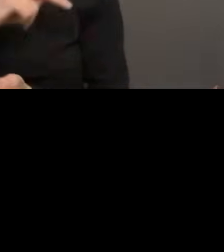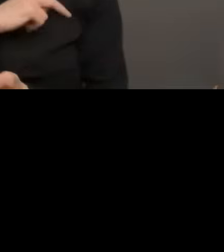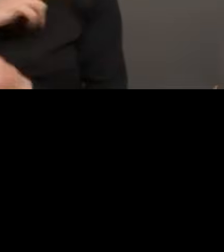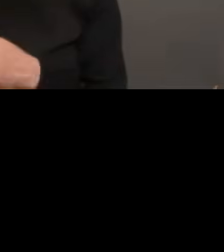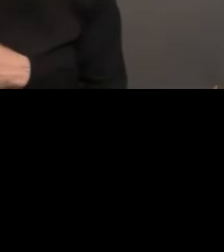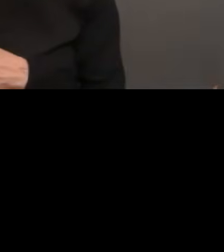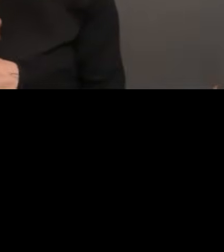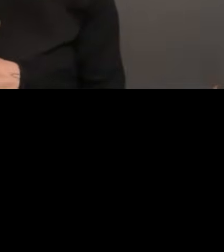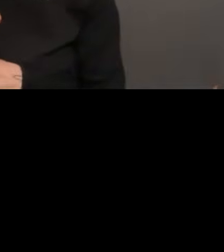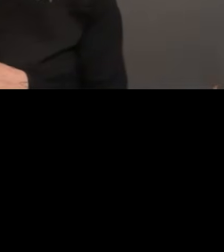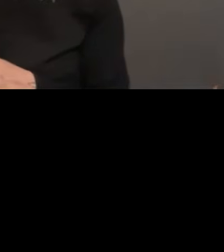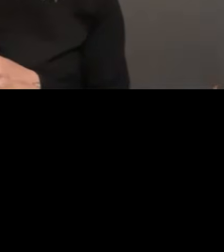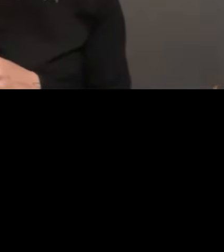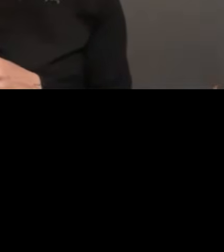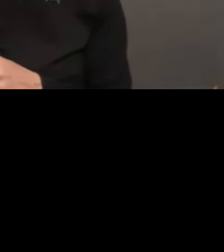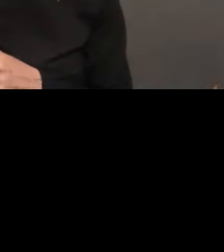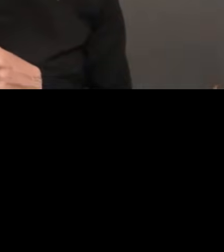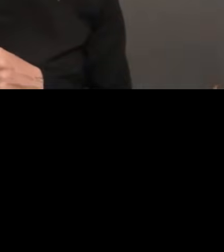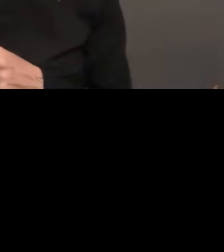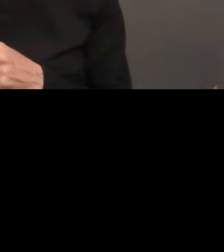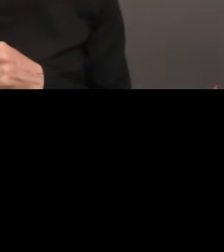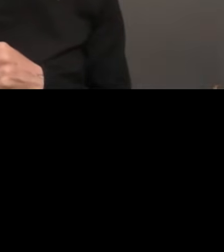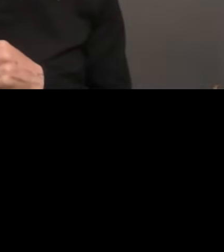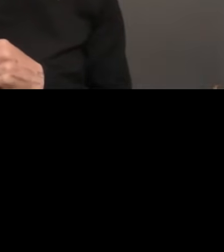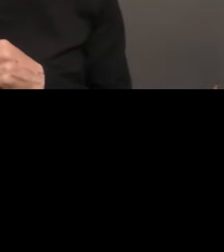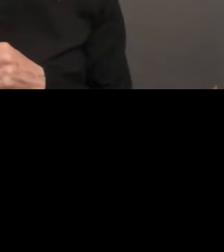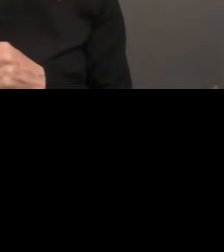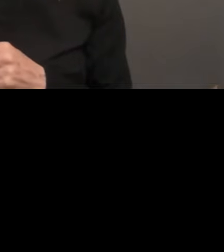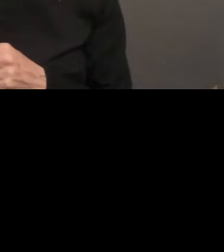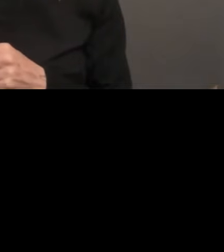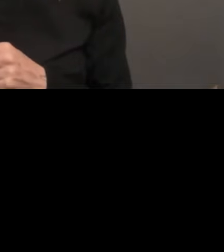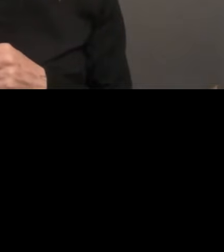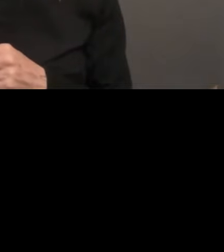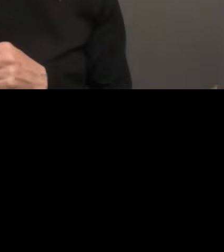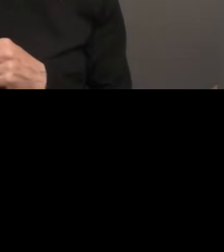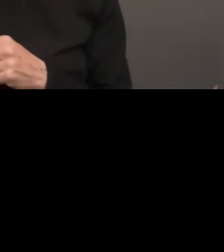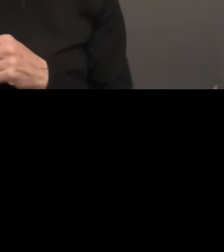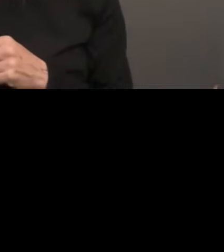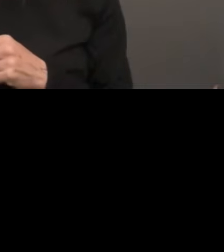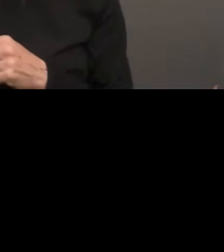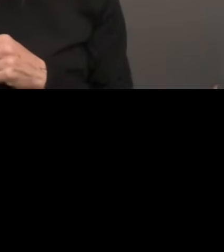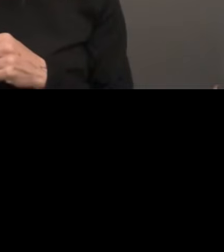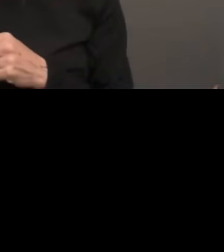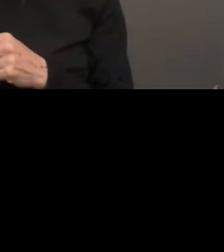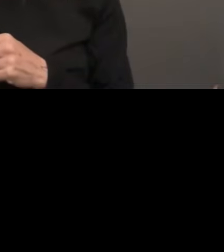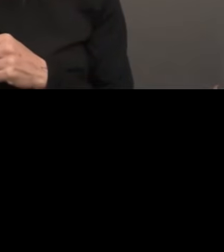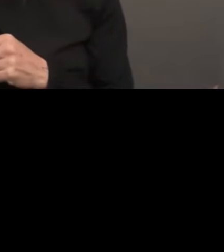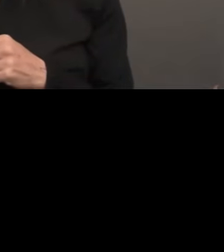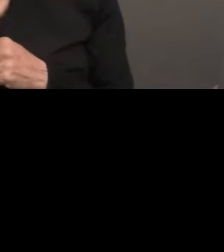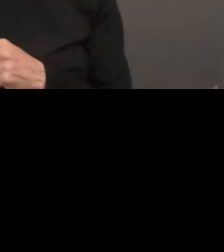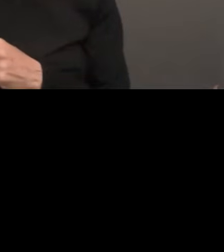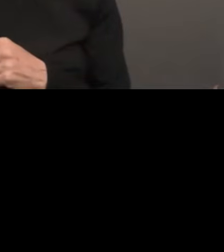consignments. So I think a number of the amphoras in